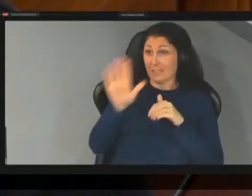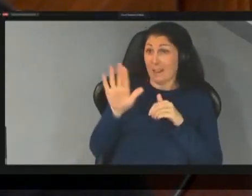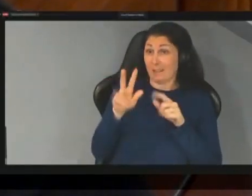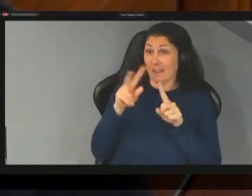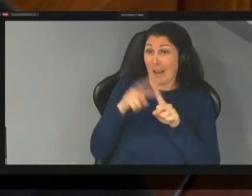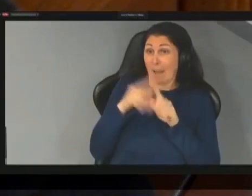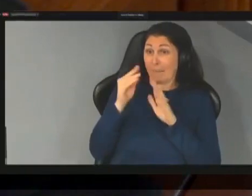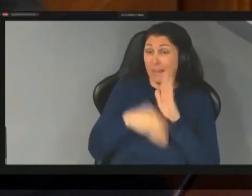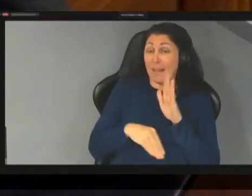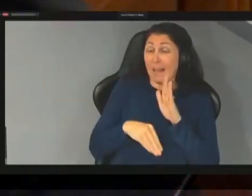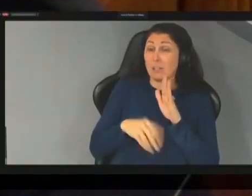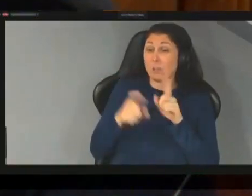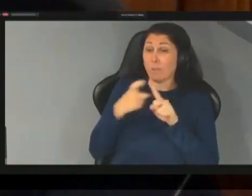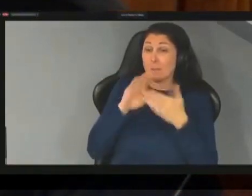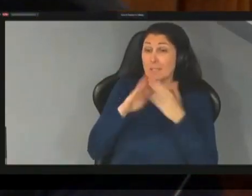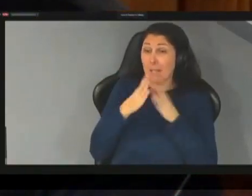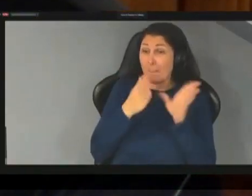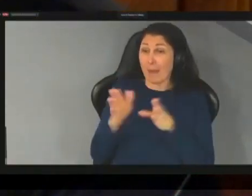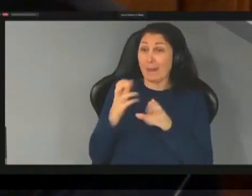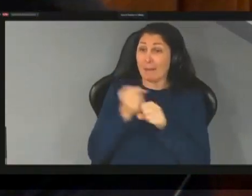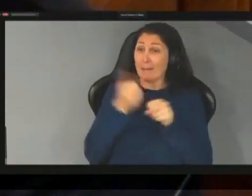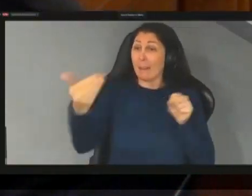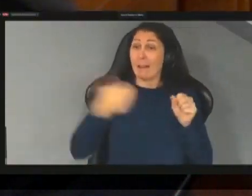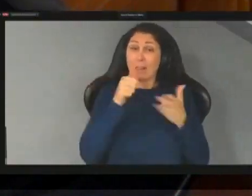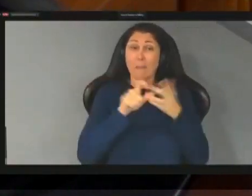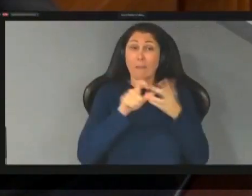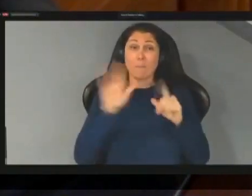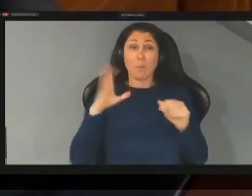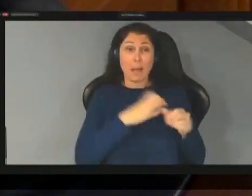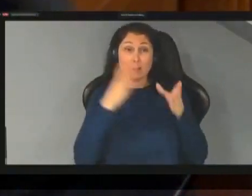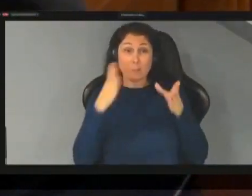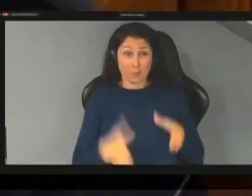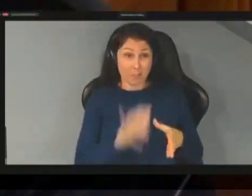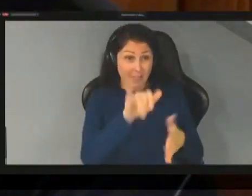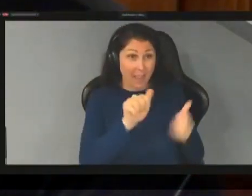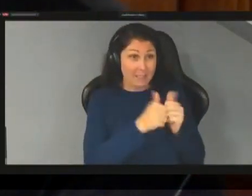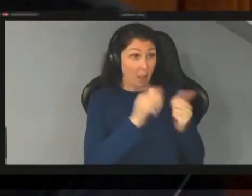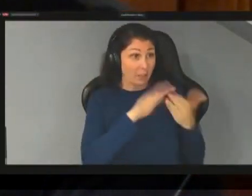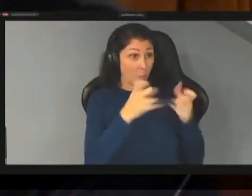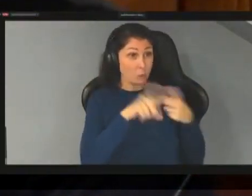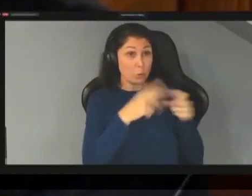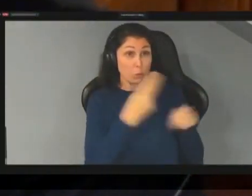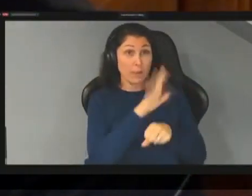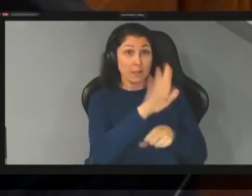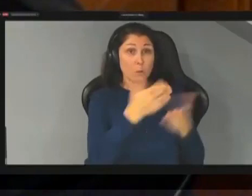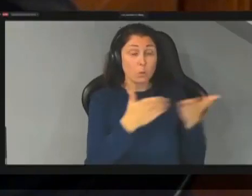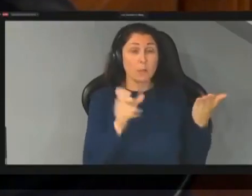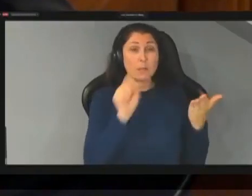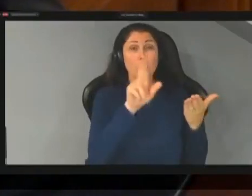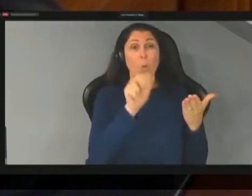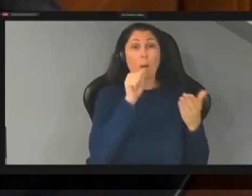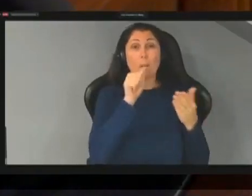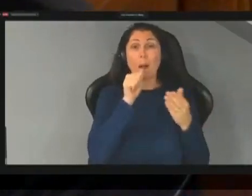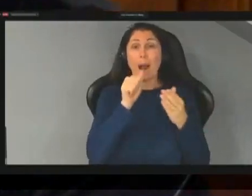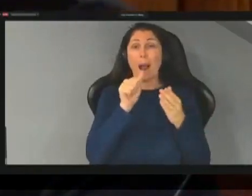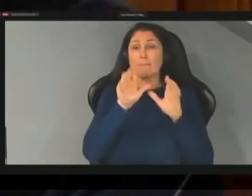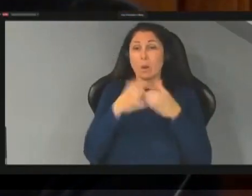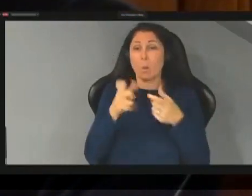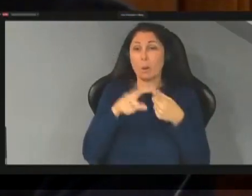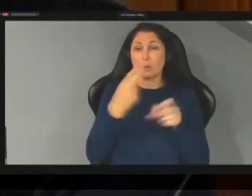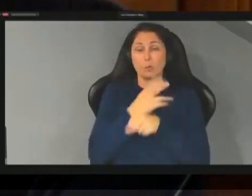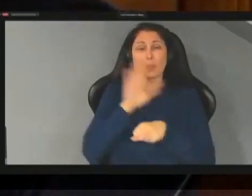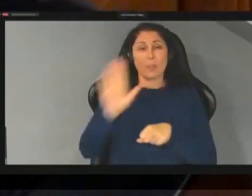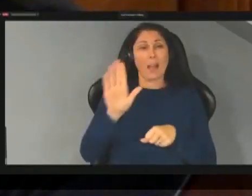council person, right? Is that how the city wants to utilize its resources, or private philanthropy wants to utilize its resources? I'm